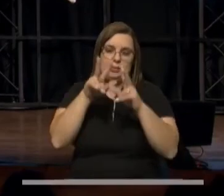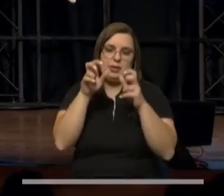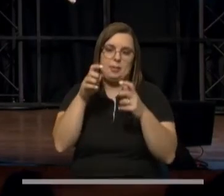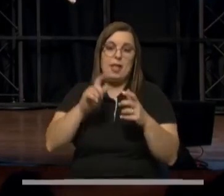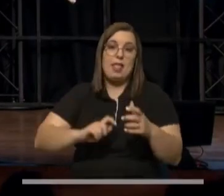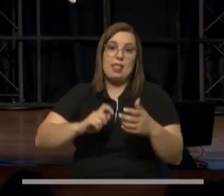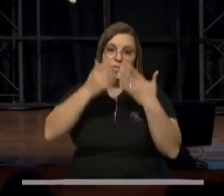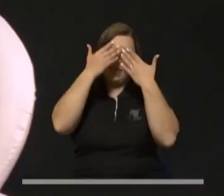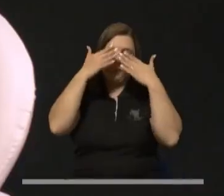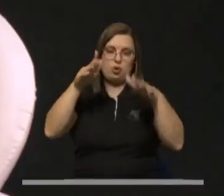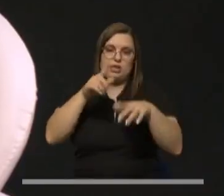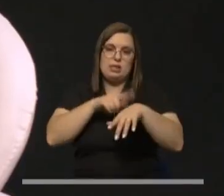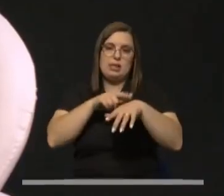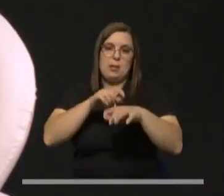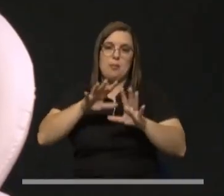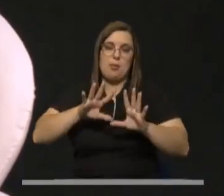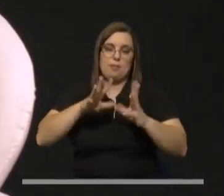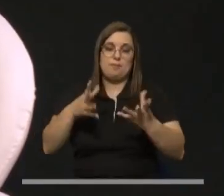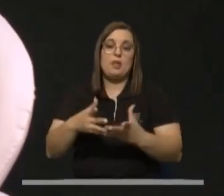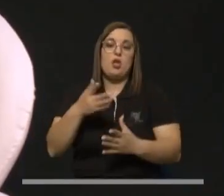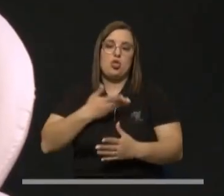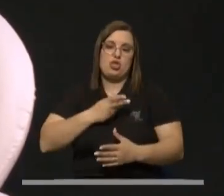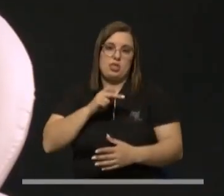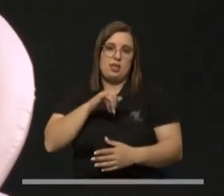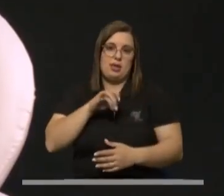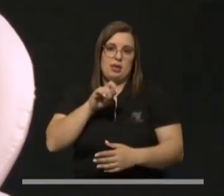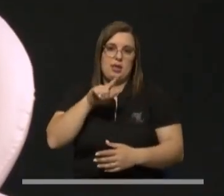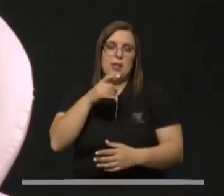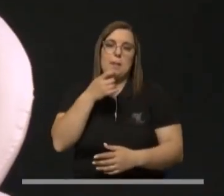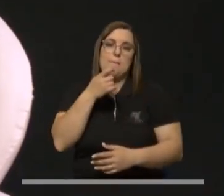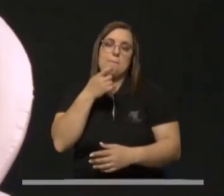I made a book recently,